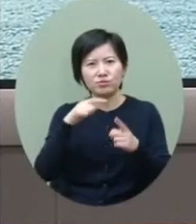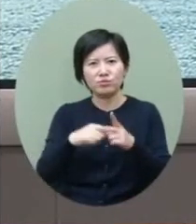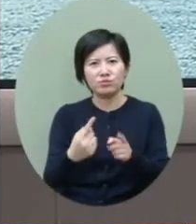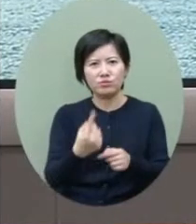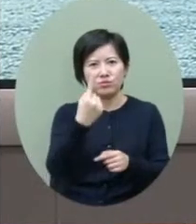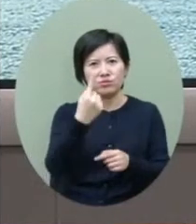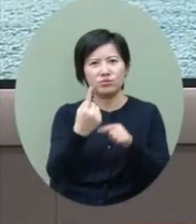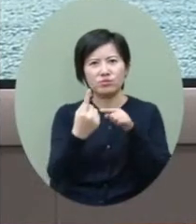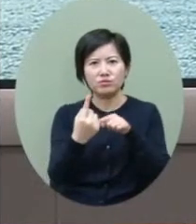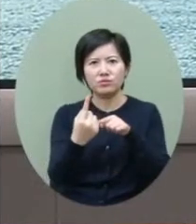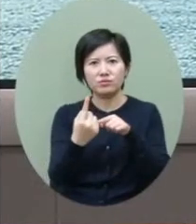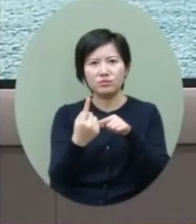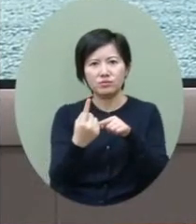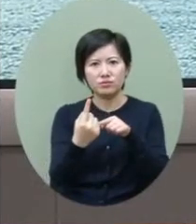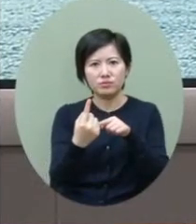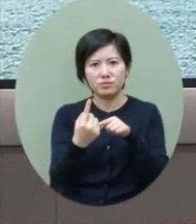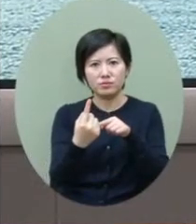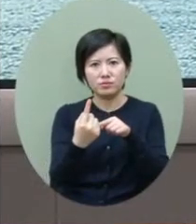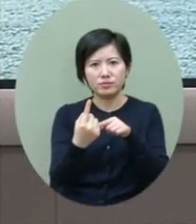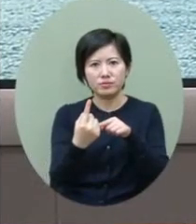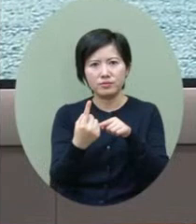cases,